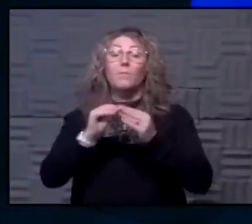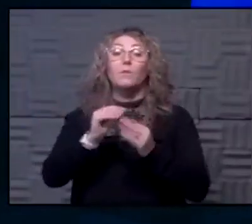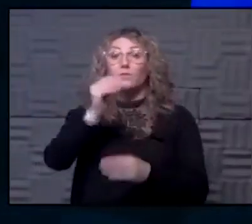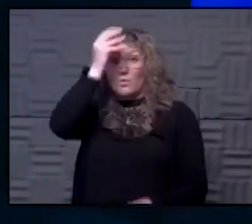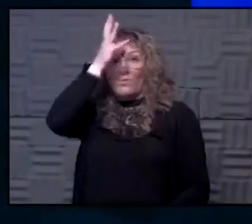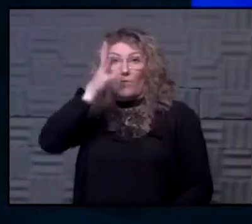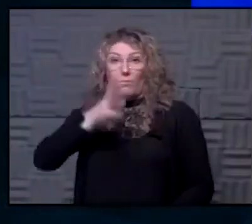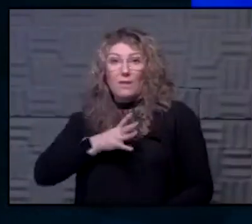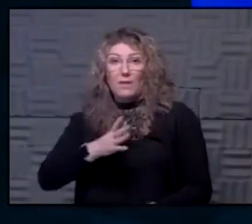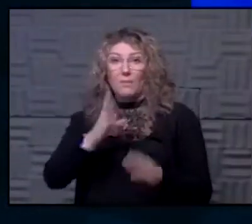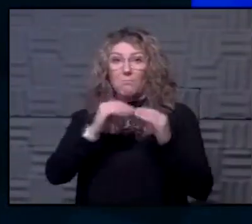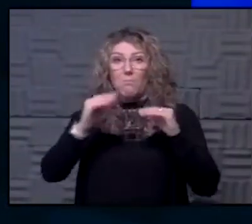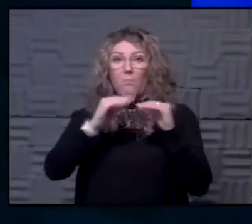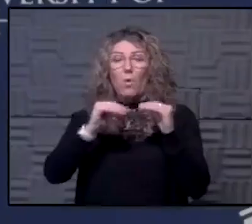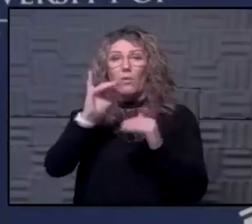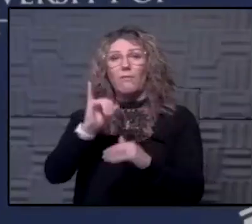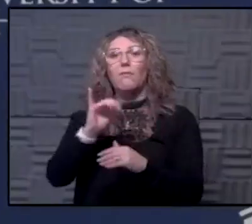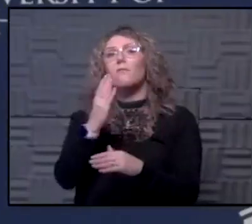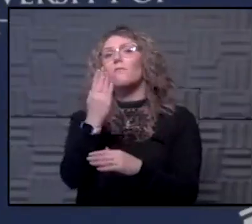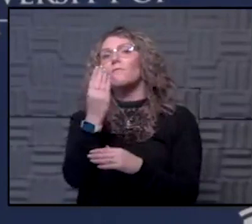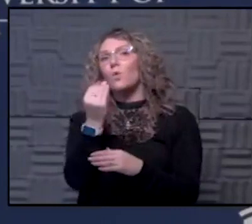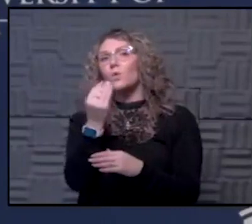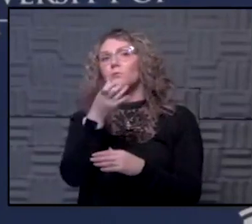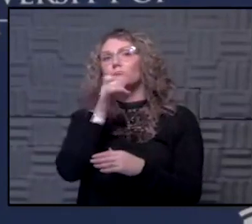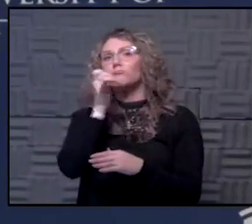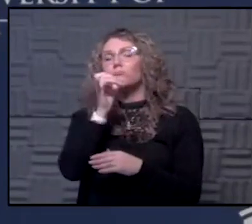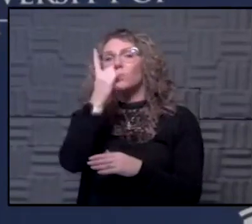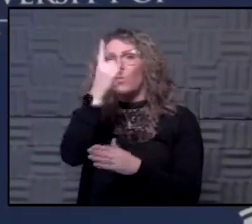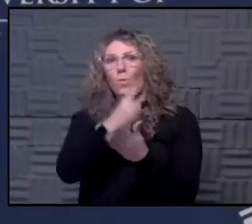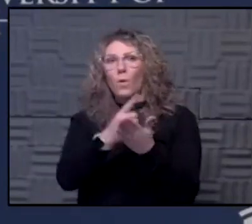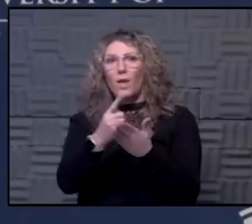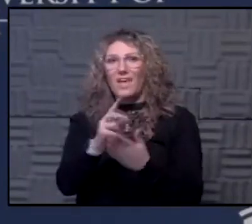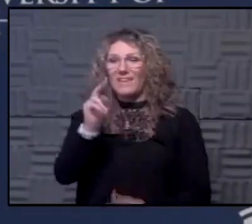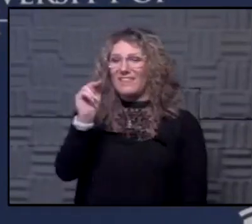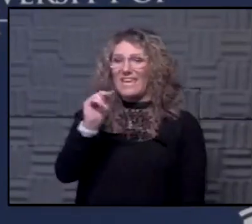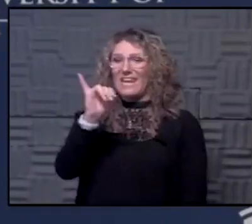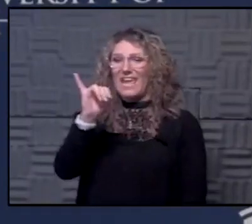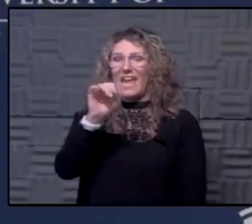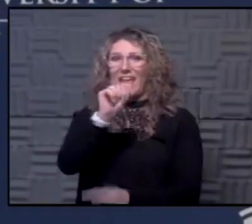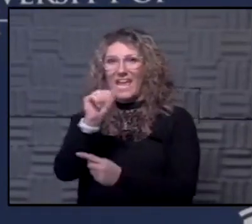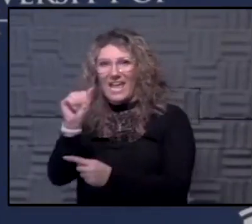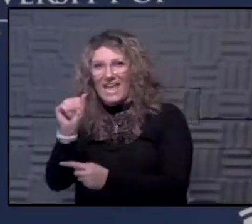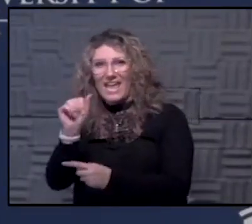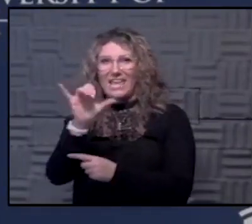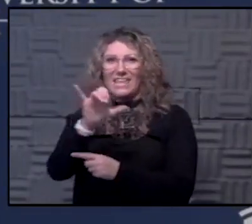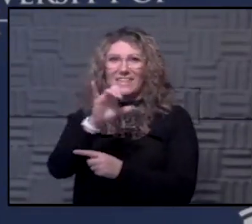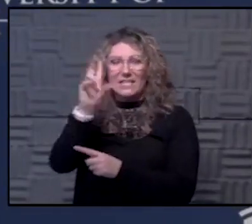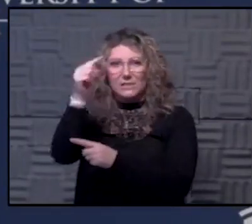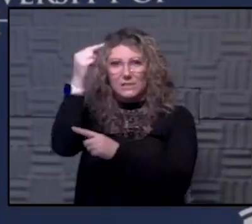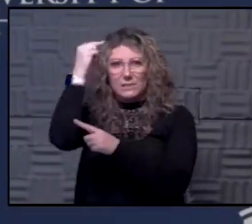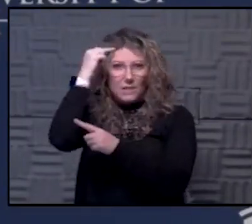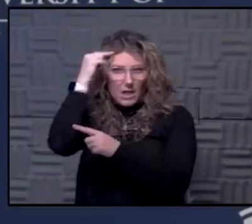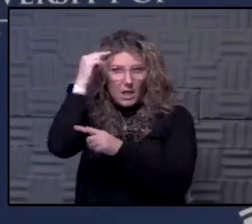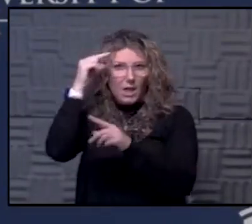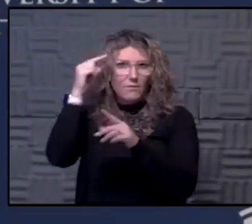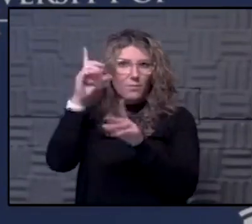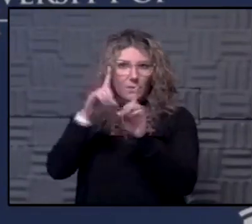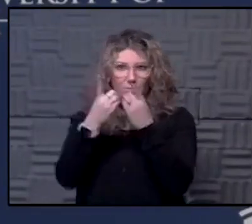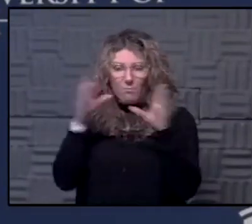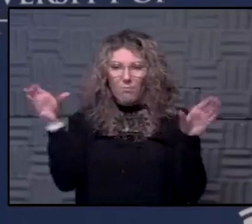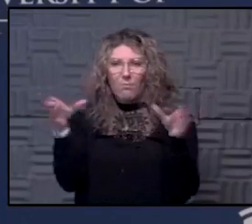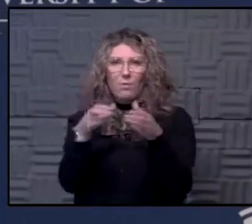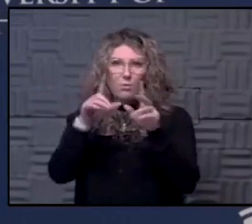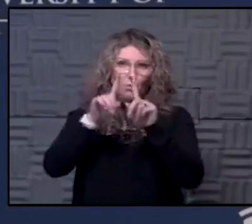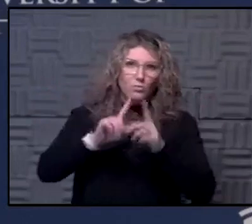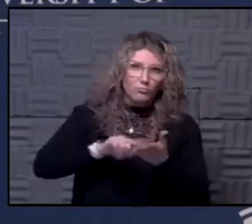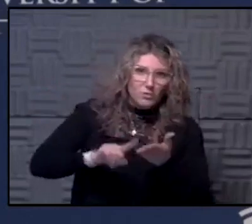men, if you have more than 14 drinks in a week, the NIAAA, which is the government entity that researches